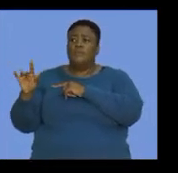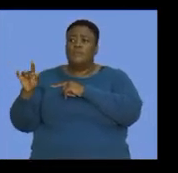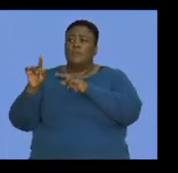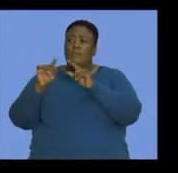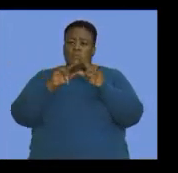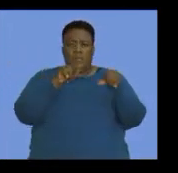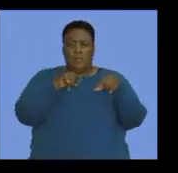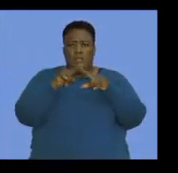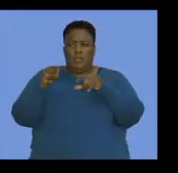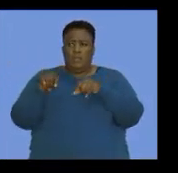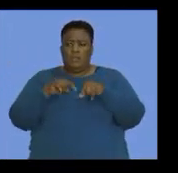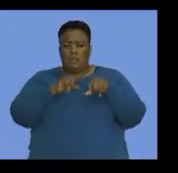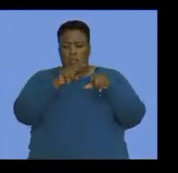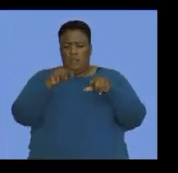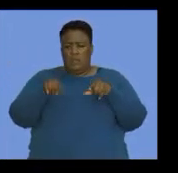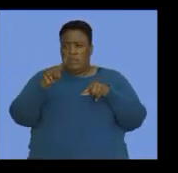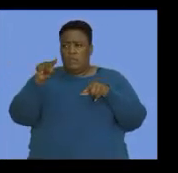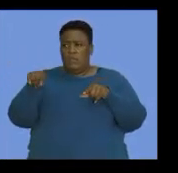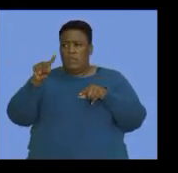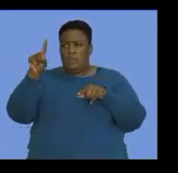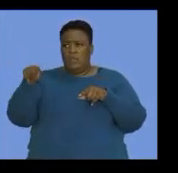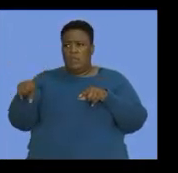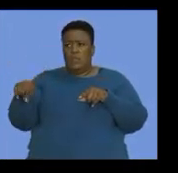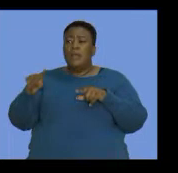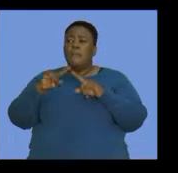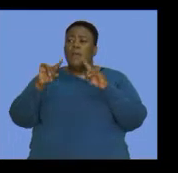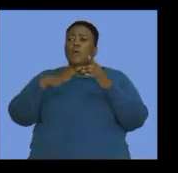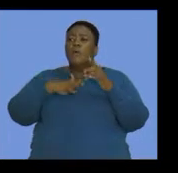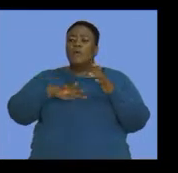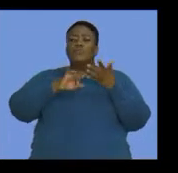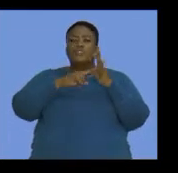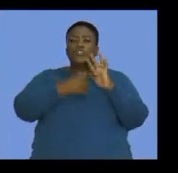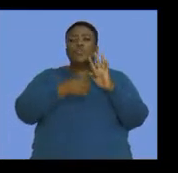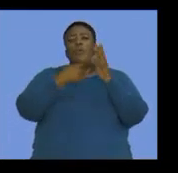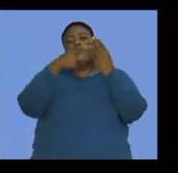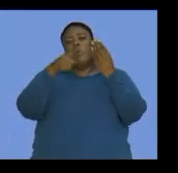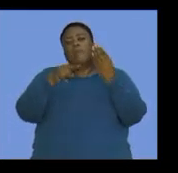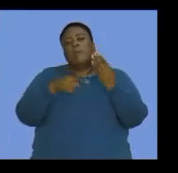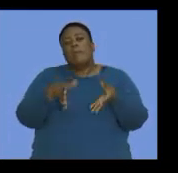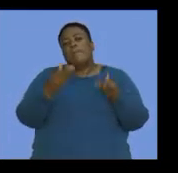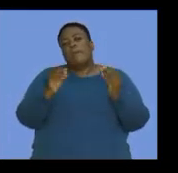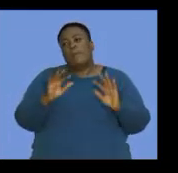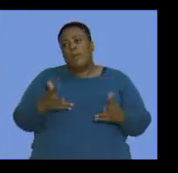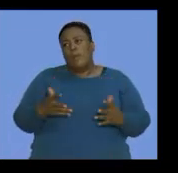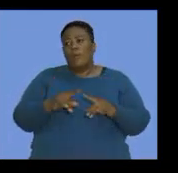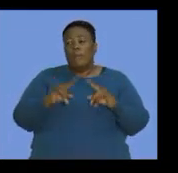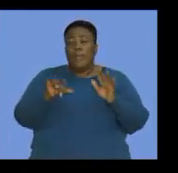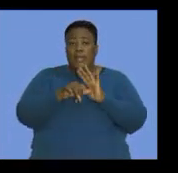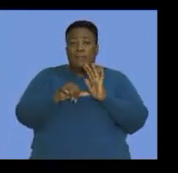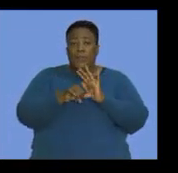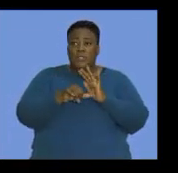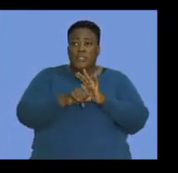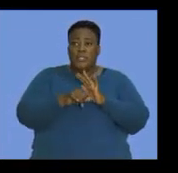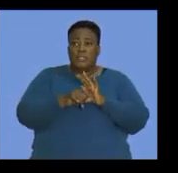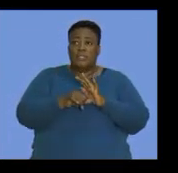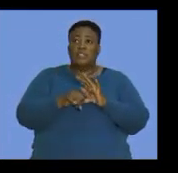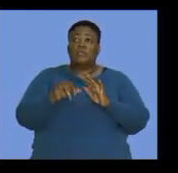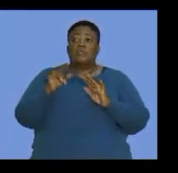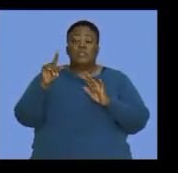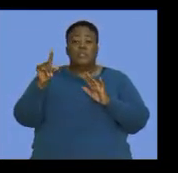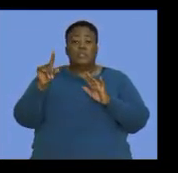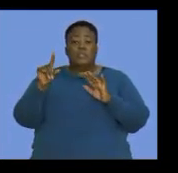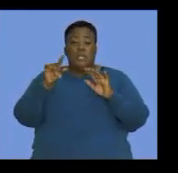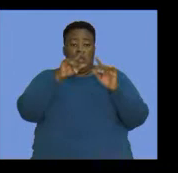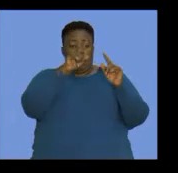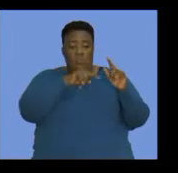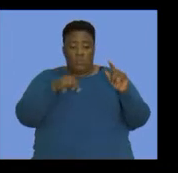graph for you, but I want to show you the mark allocation for this. So it's important that we first give the graph a heading. So